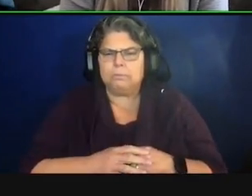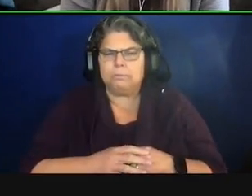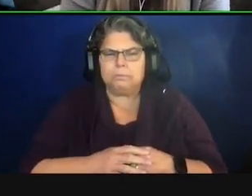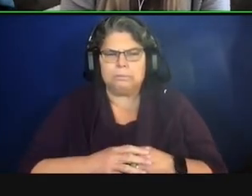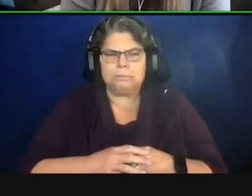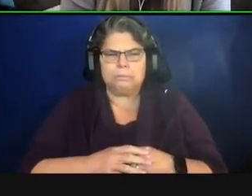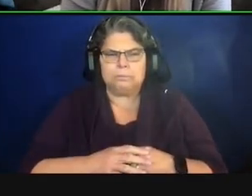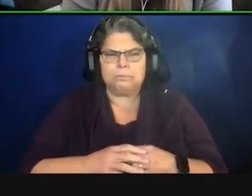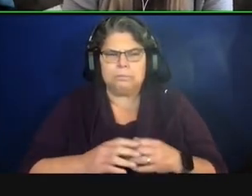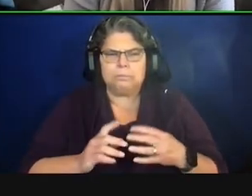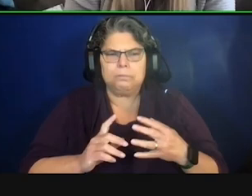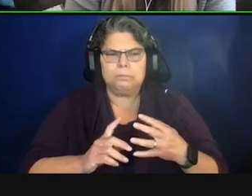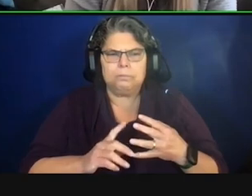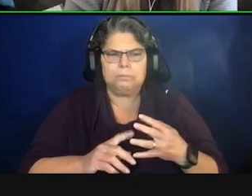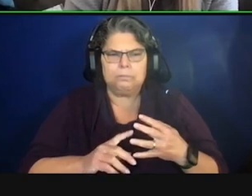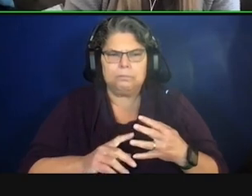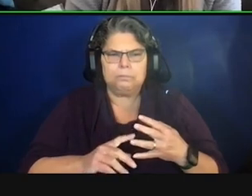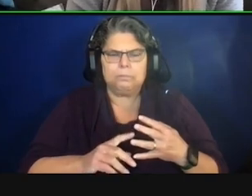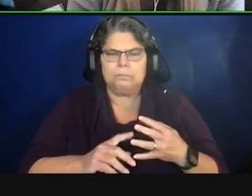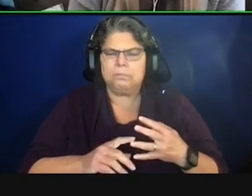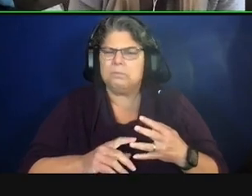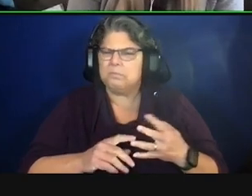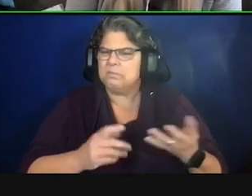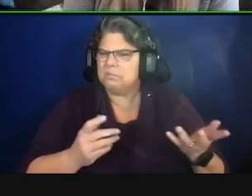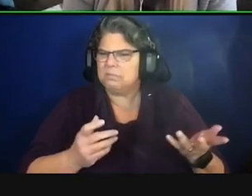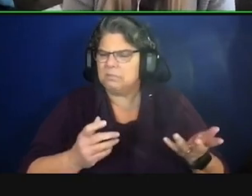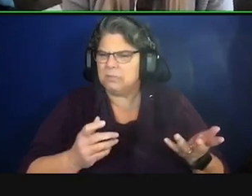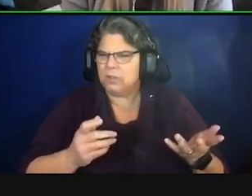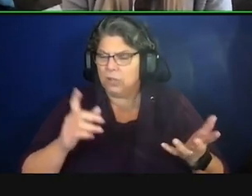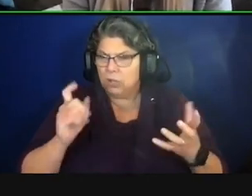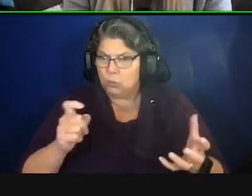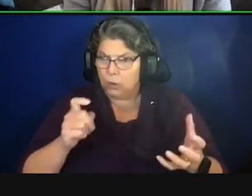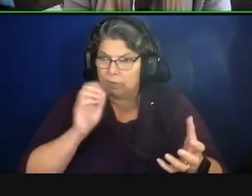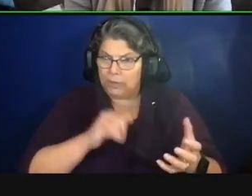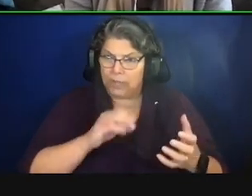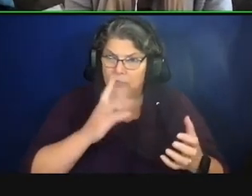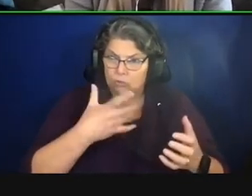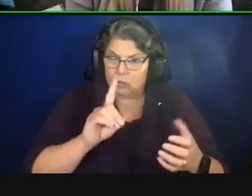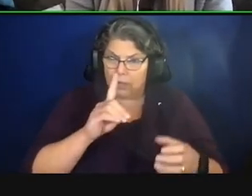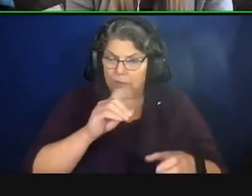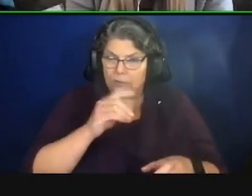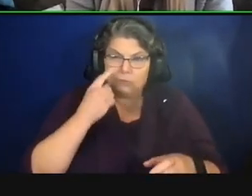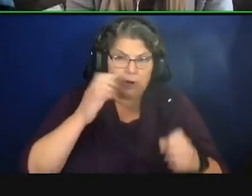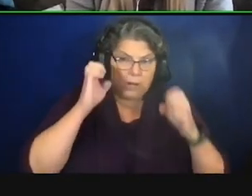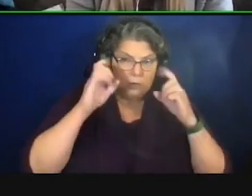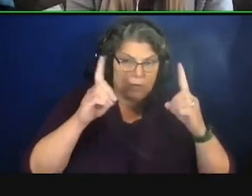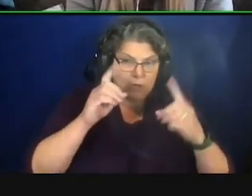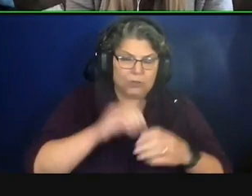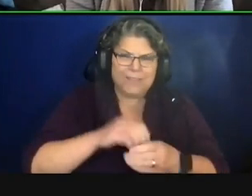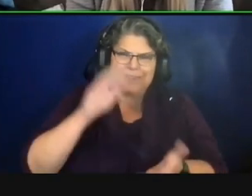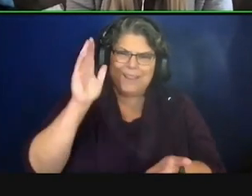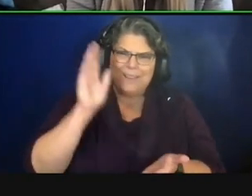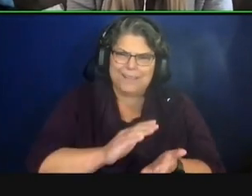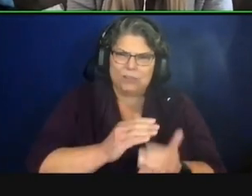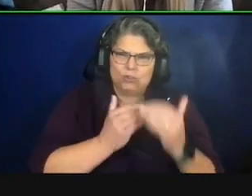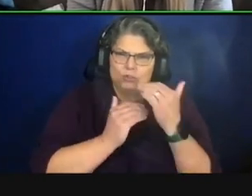and how that is should be done in the least restrictive environment, or the